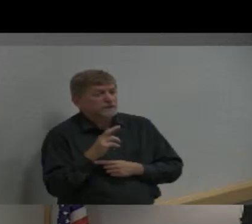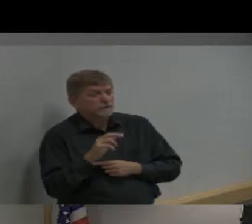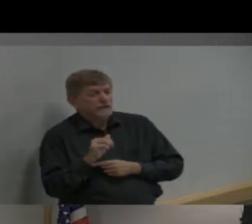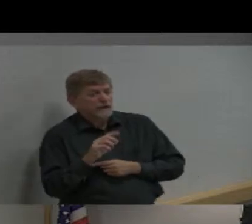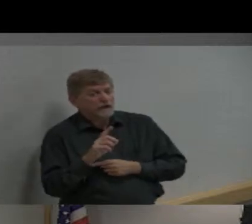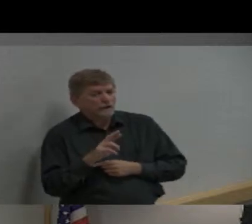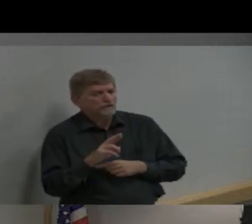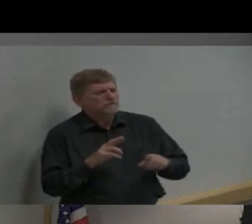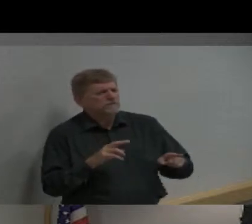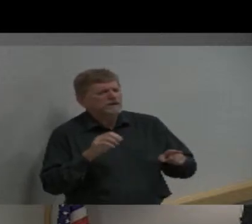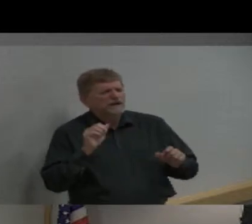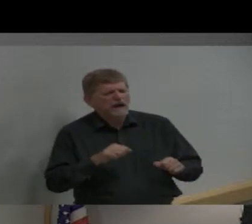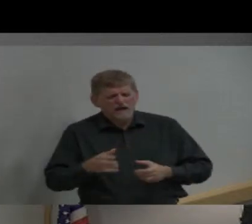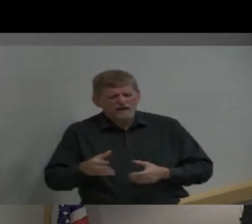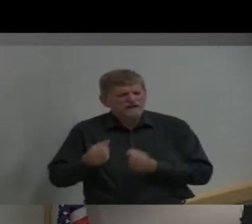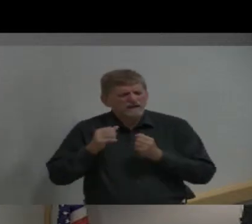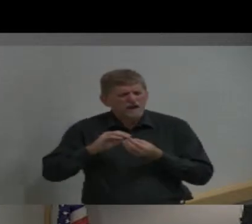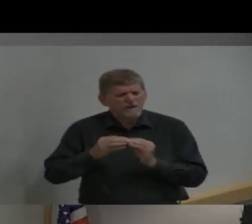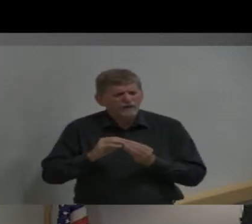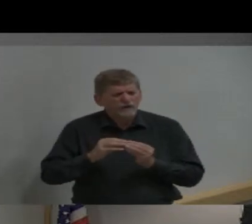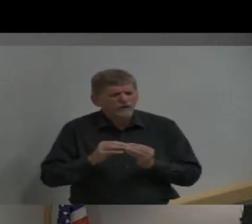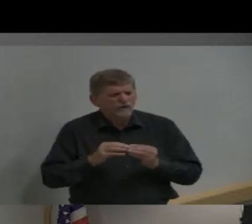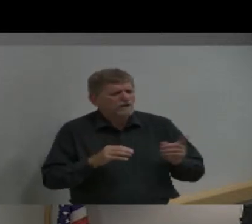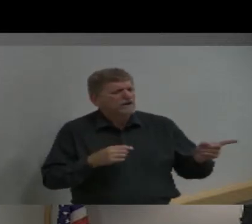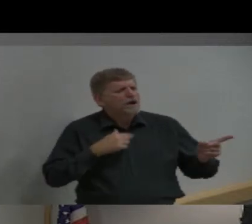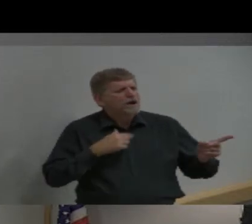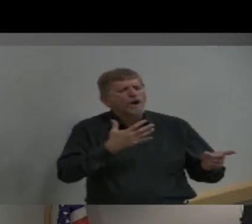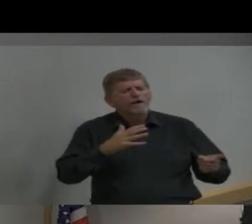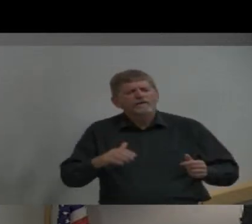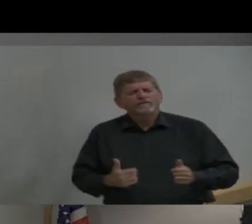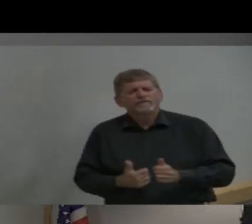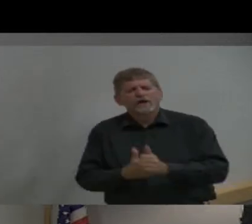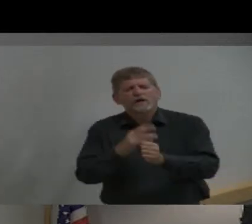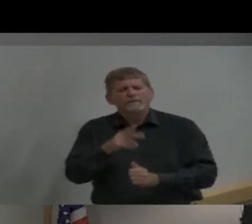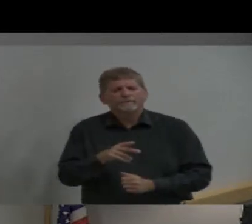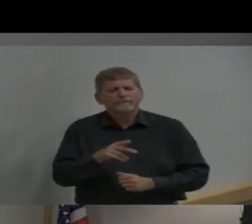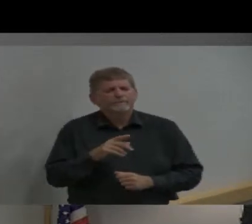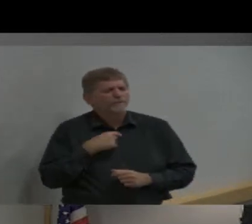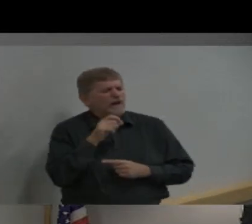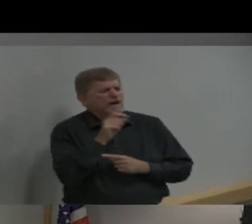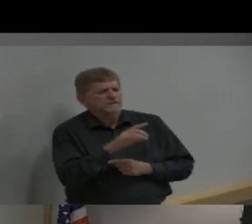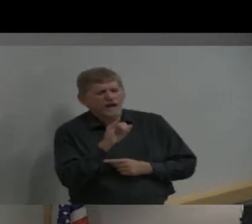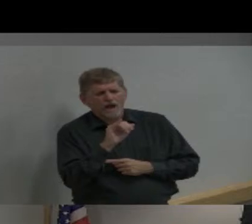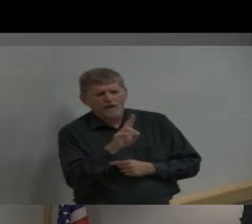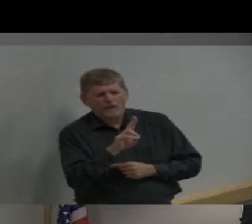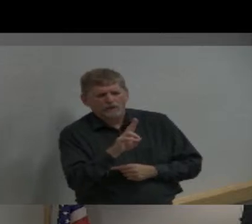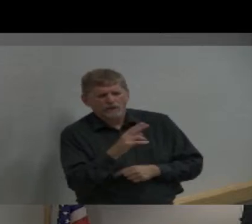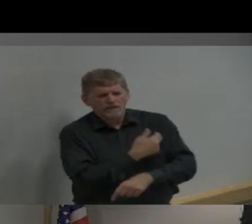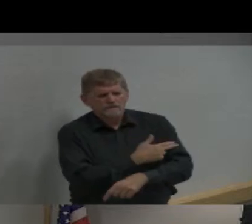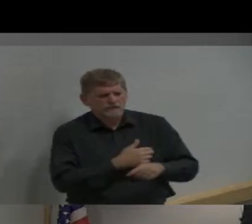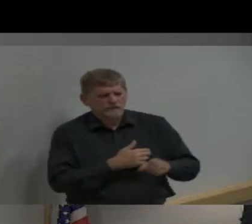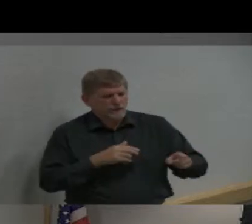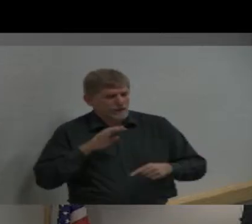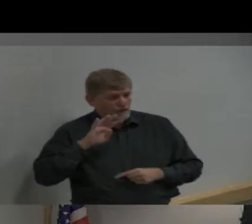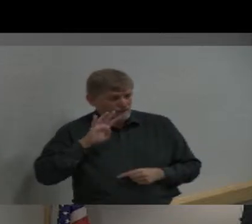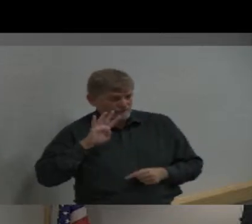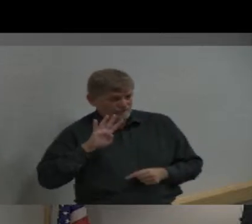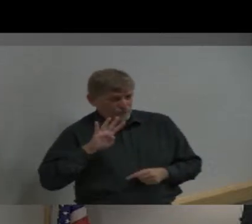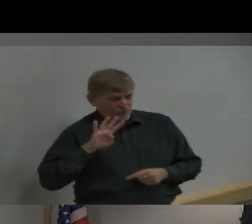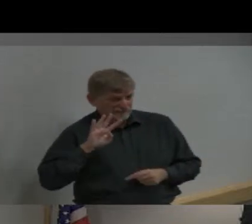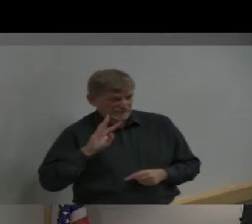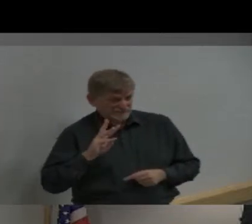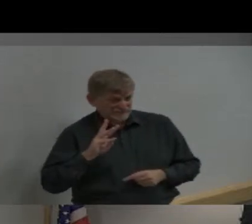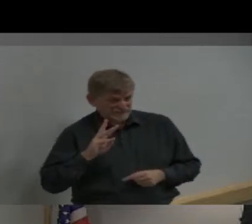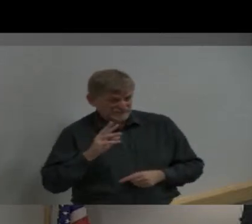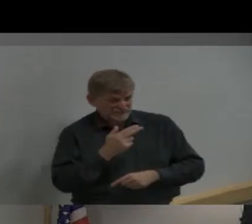as a follow-up to Dr. Bean's response, so there's 46 hospitalizations of patients in the county, between the two